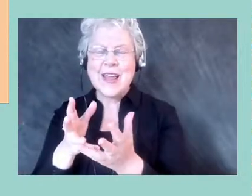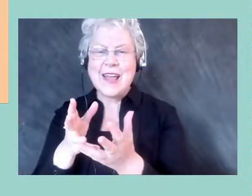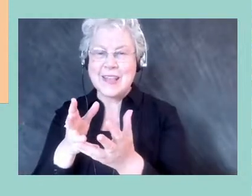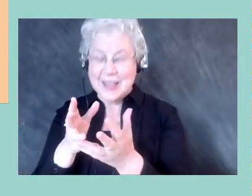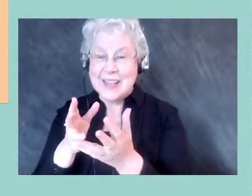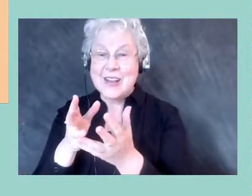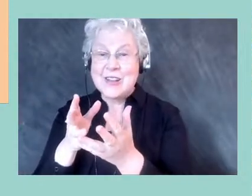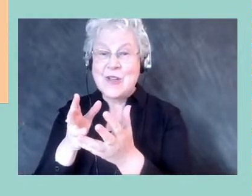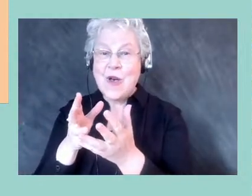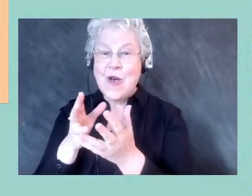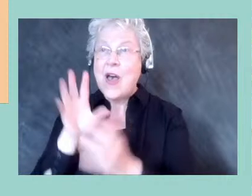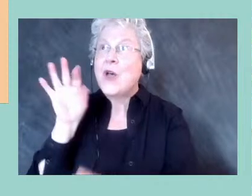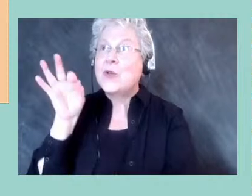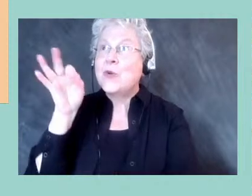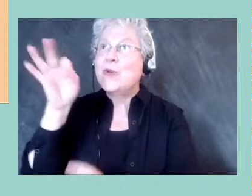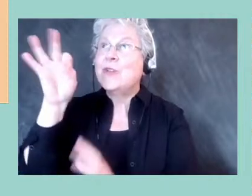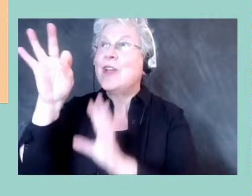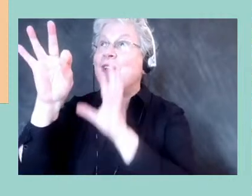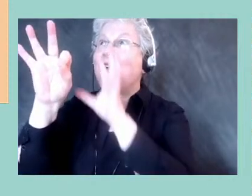caught a